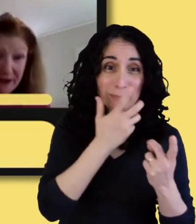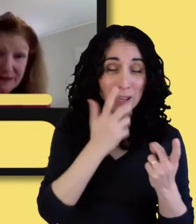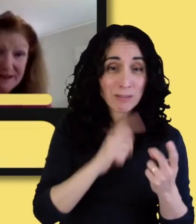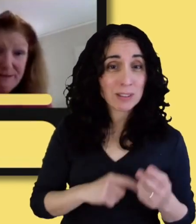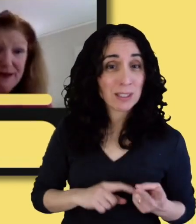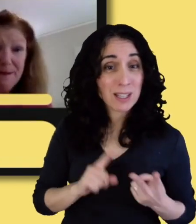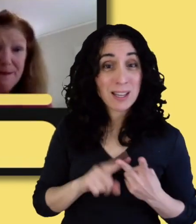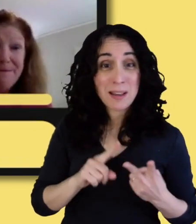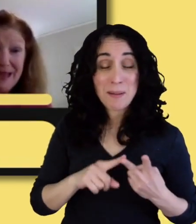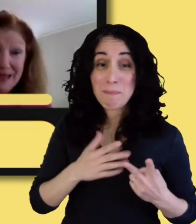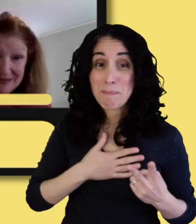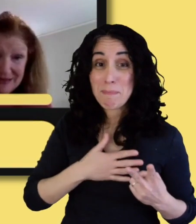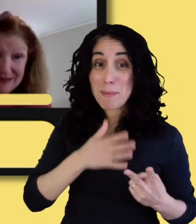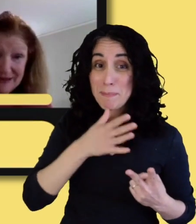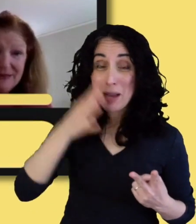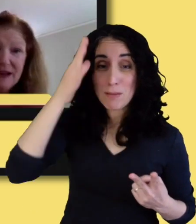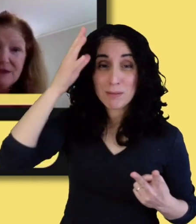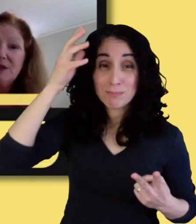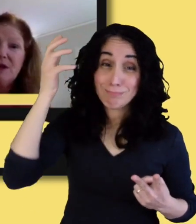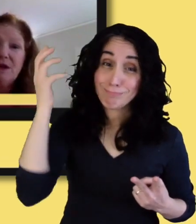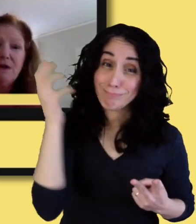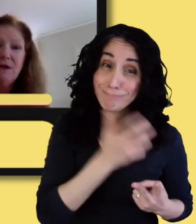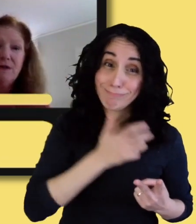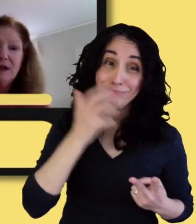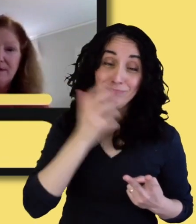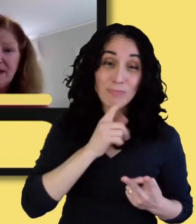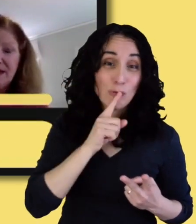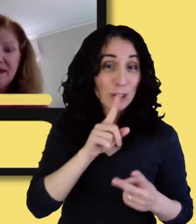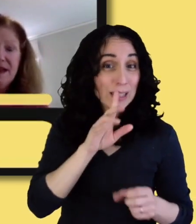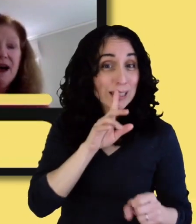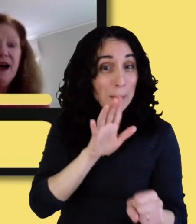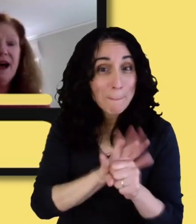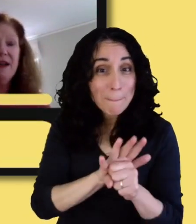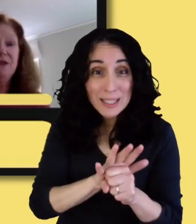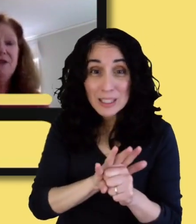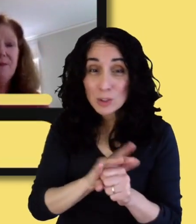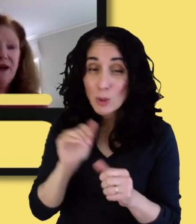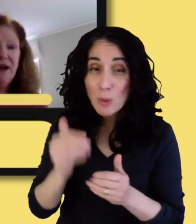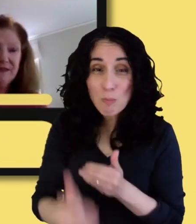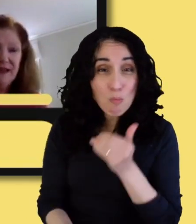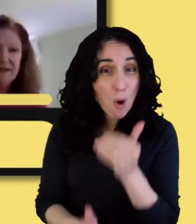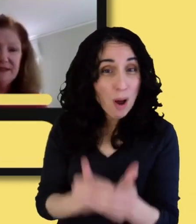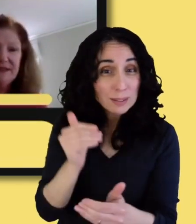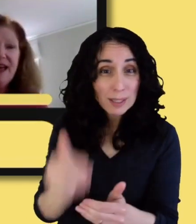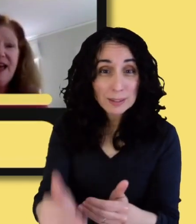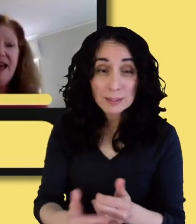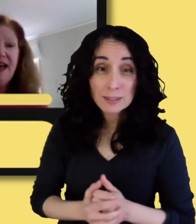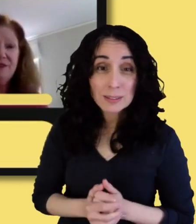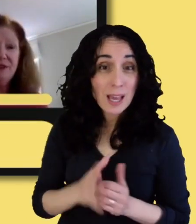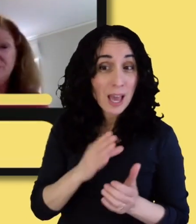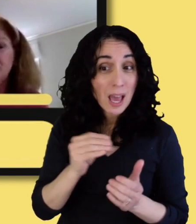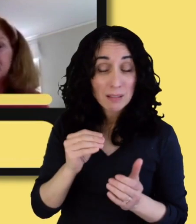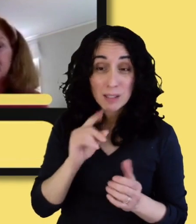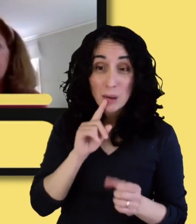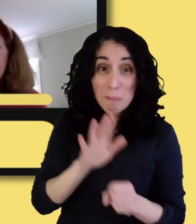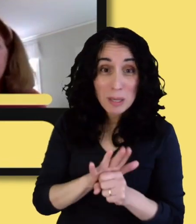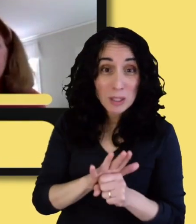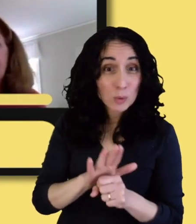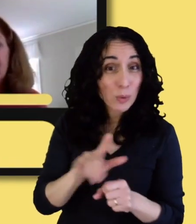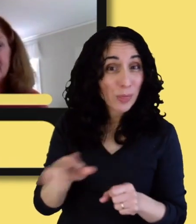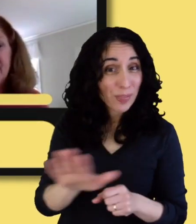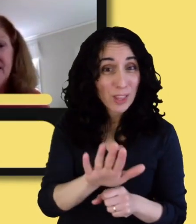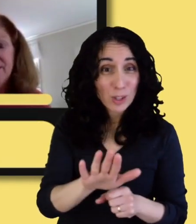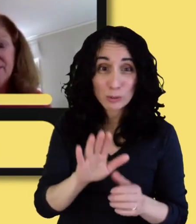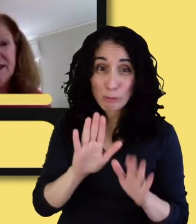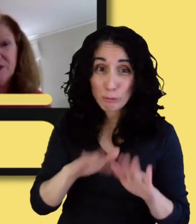My parents have been amazing. I mean, they are so committed to the process and to their children